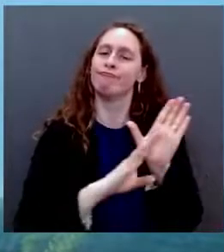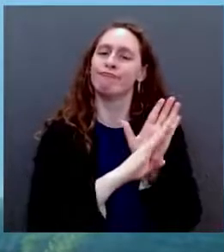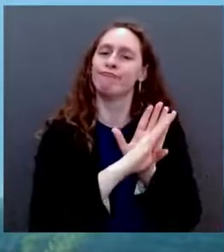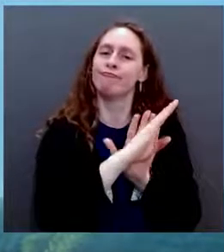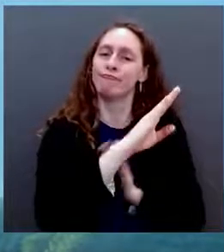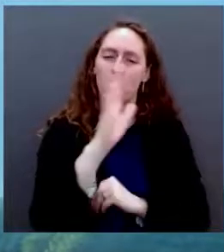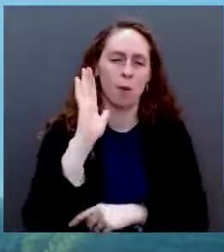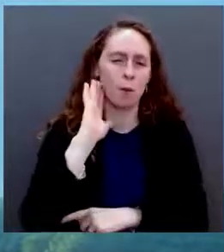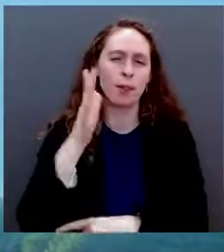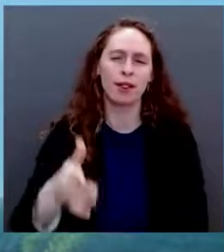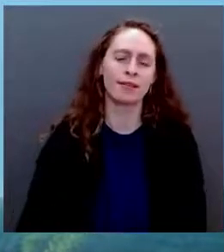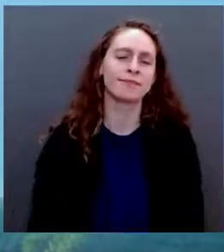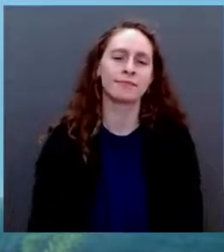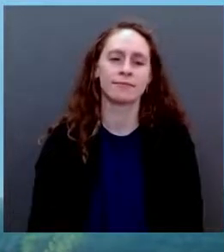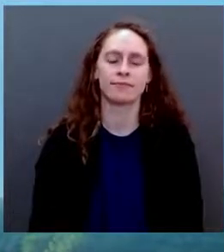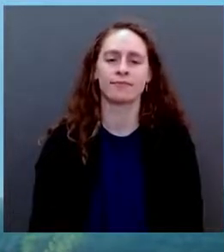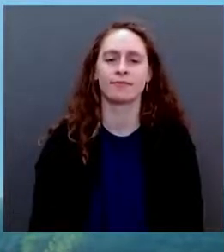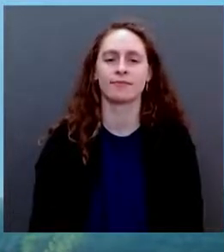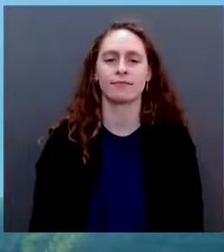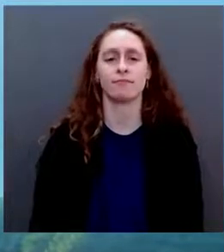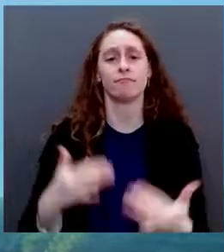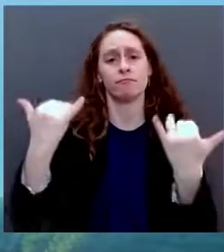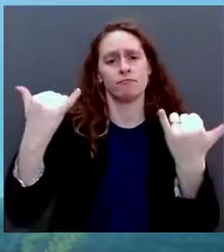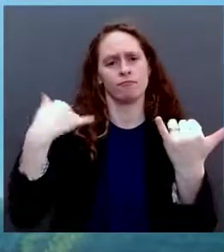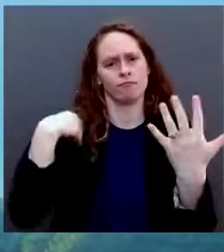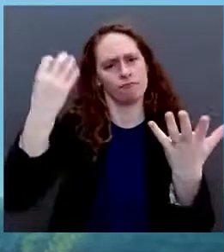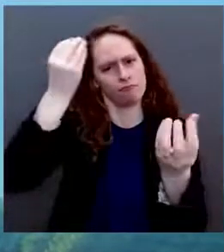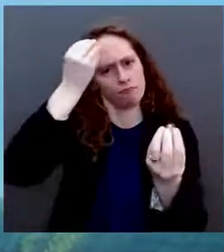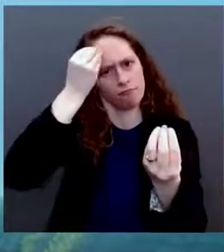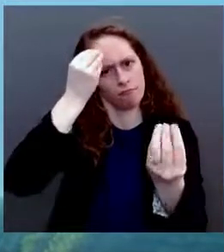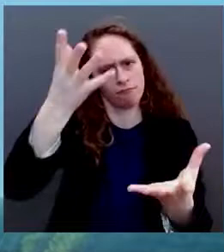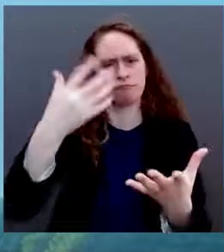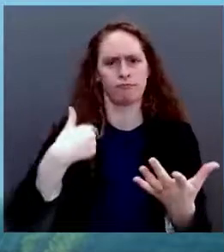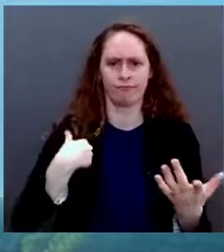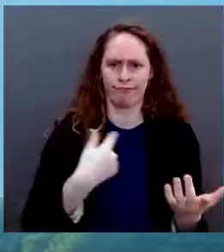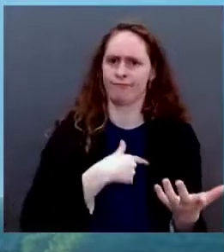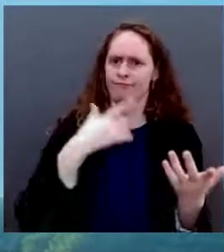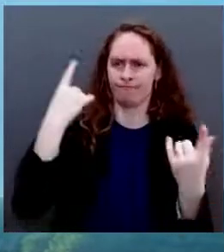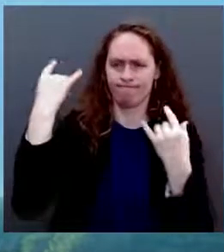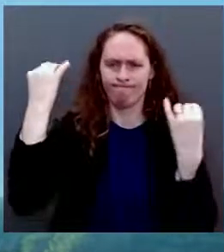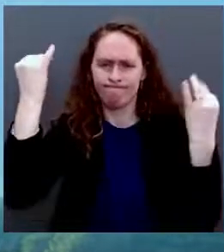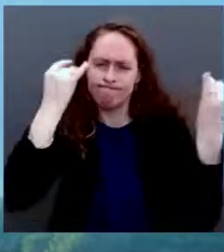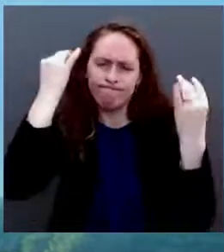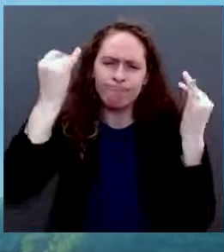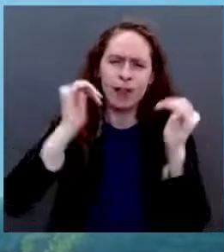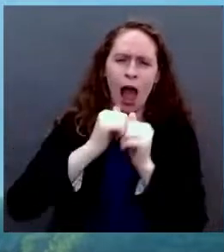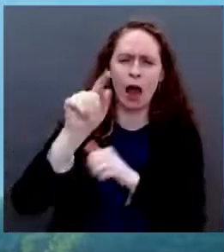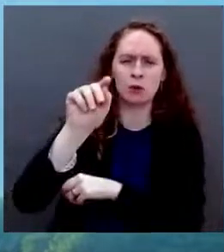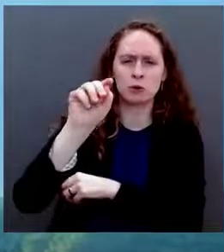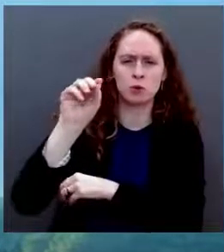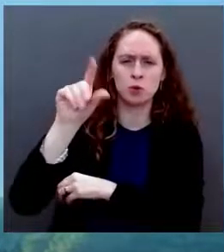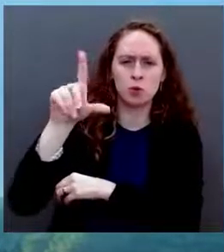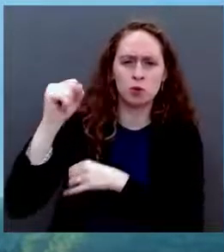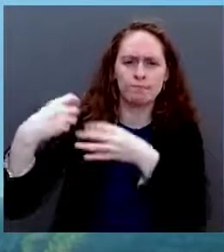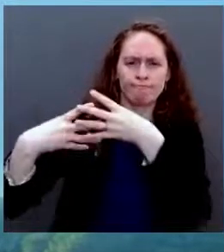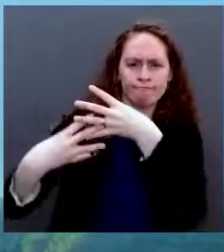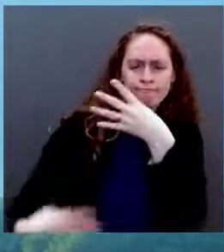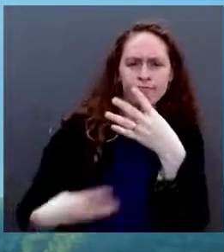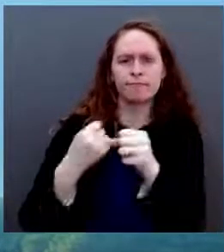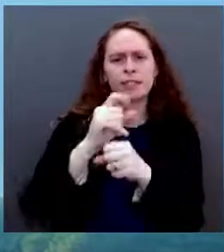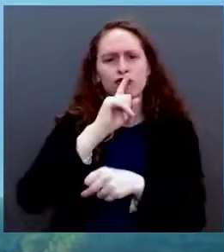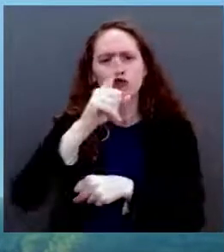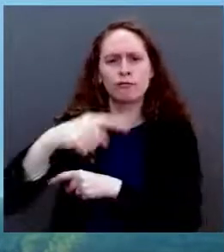level playing field you deserve. And we're going to fight for fair prices for American farmers, ranchers, and families, all